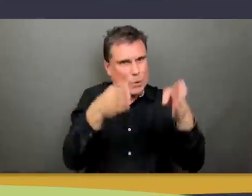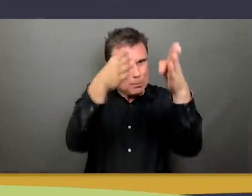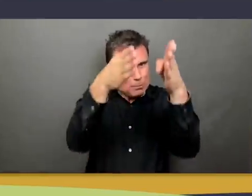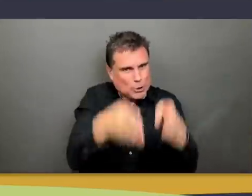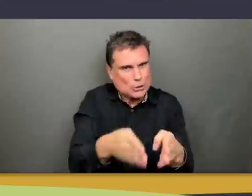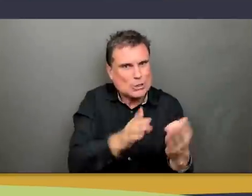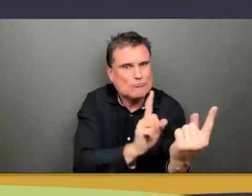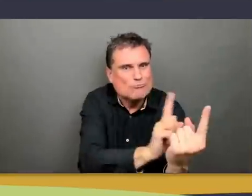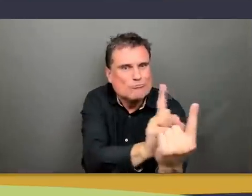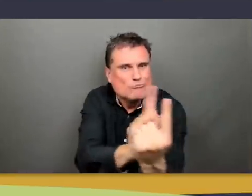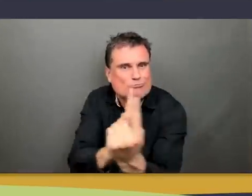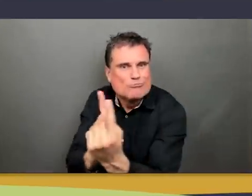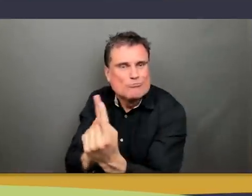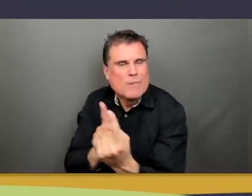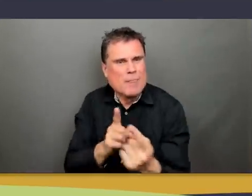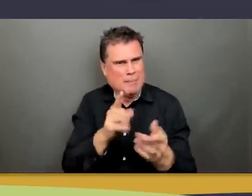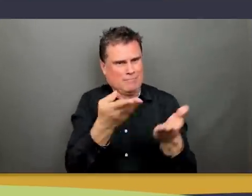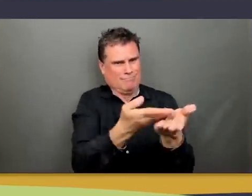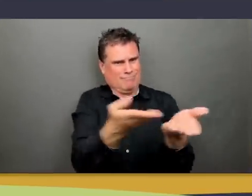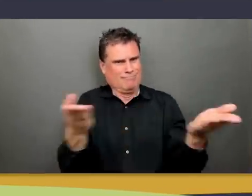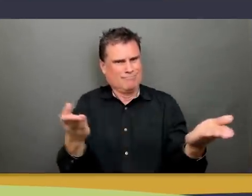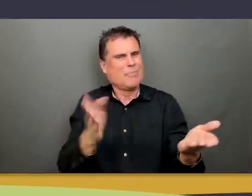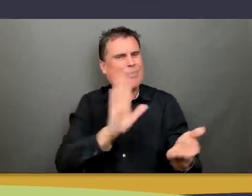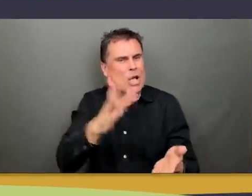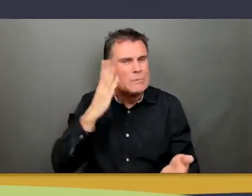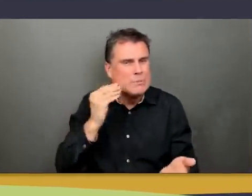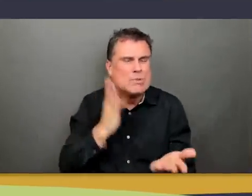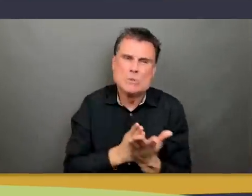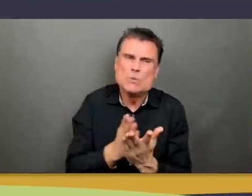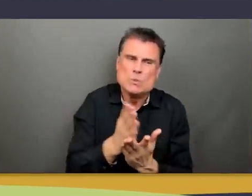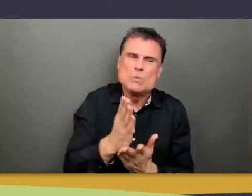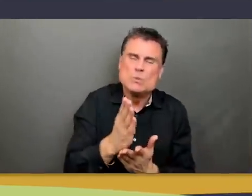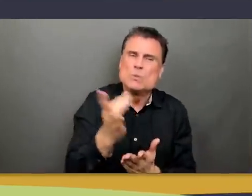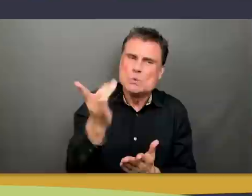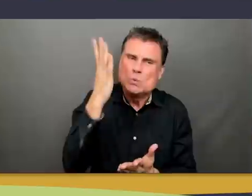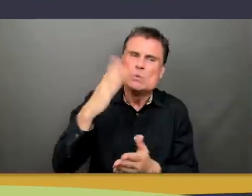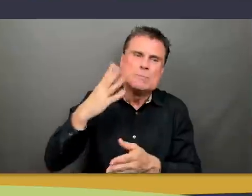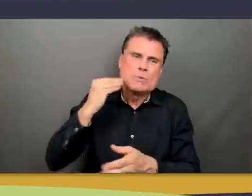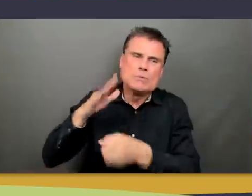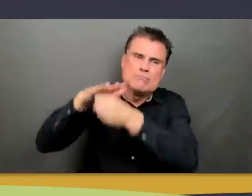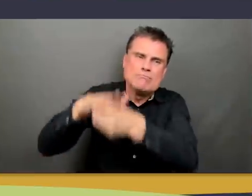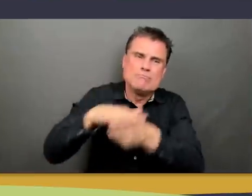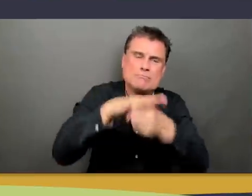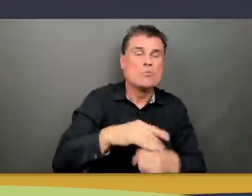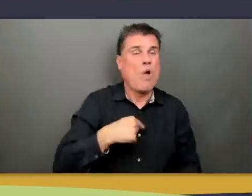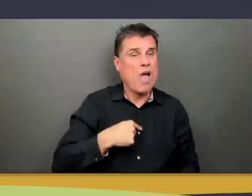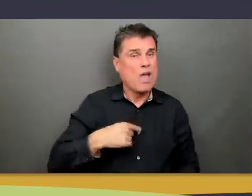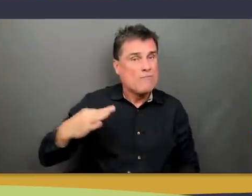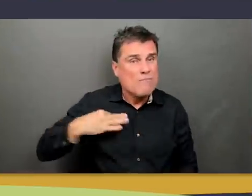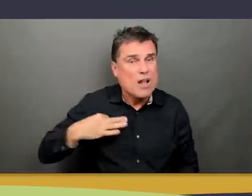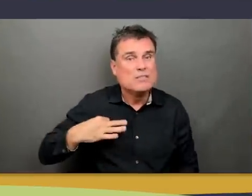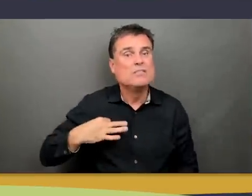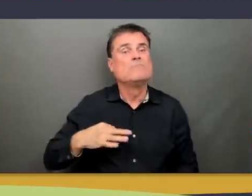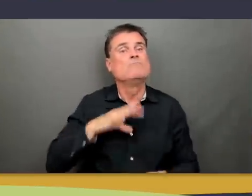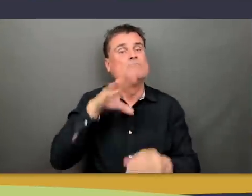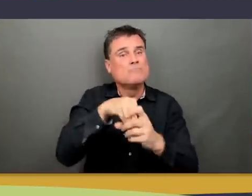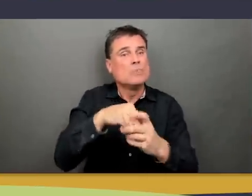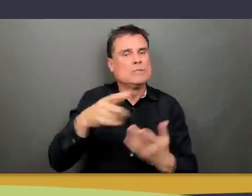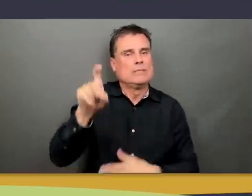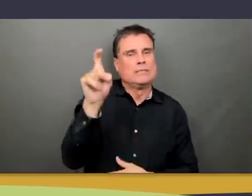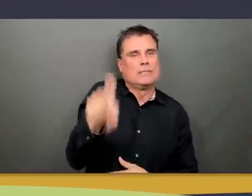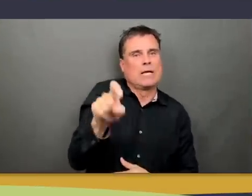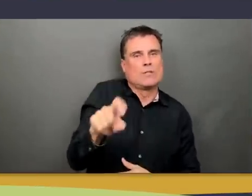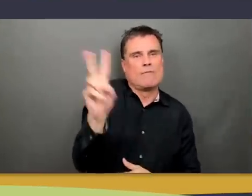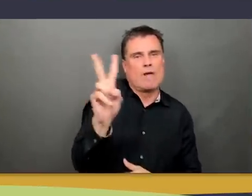was distributing sandwiches and care packages on downtown east side. He told me that he saw me 2 weeks ago